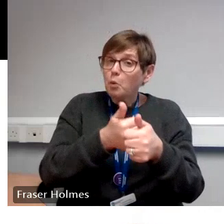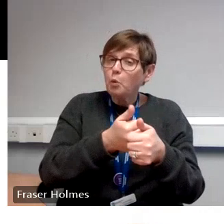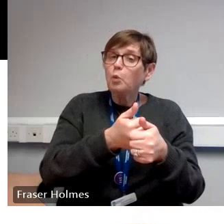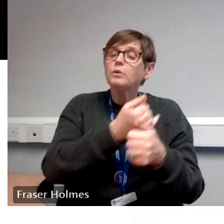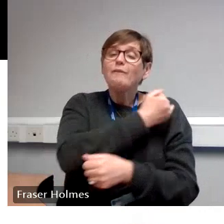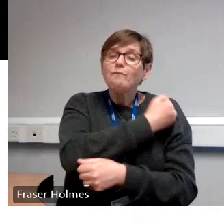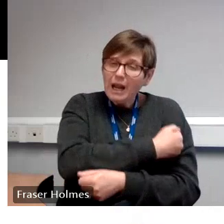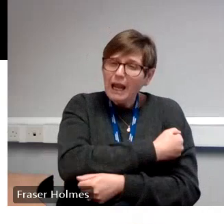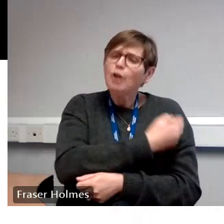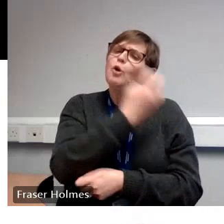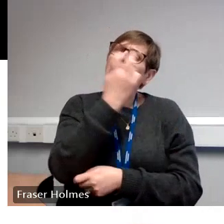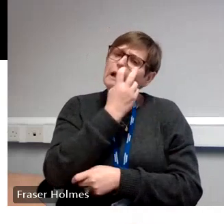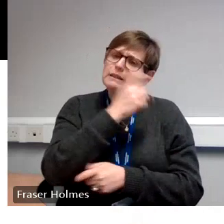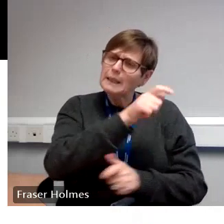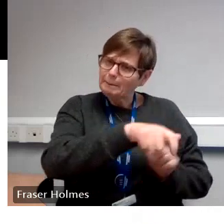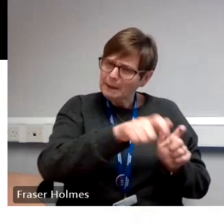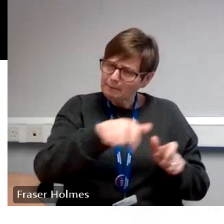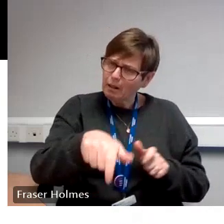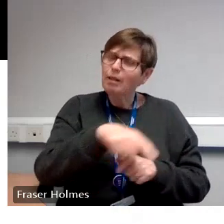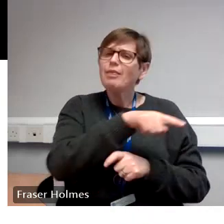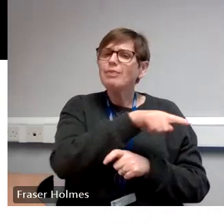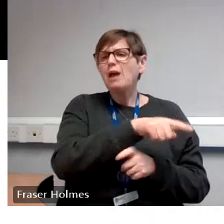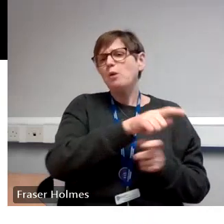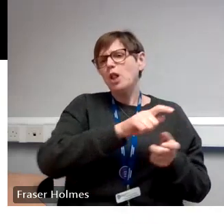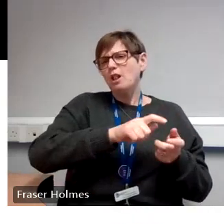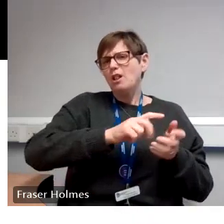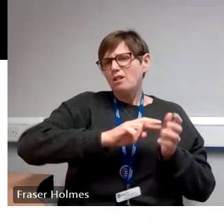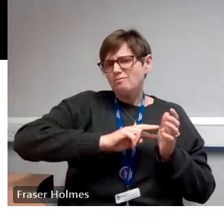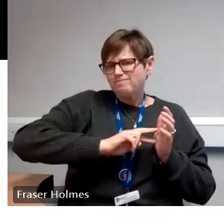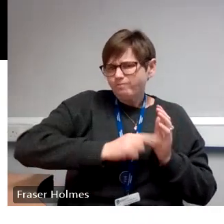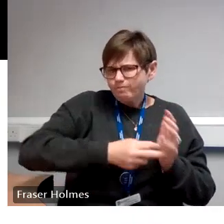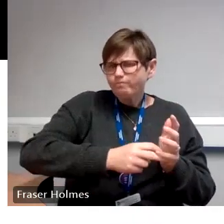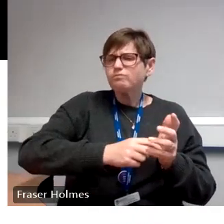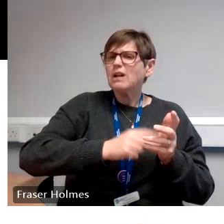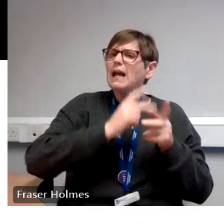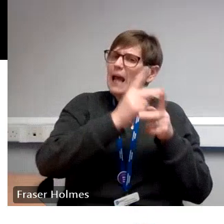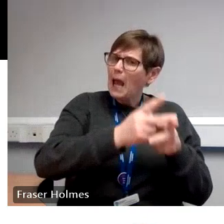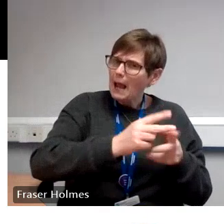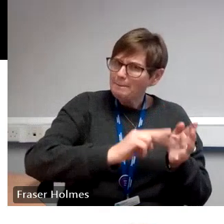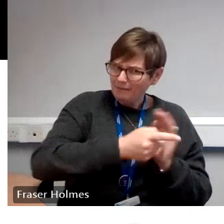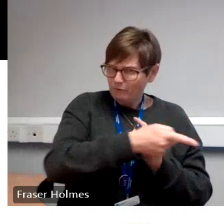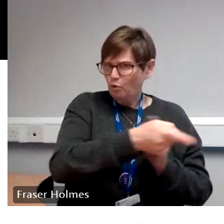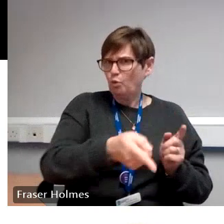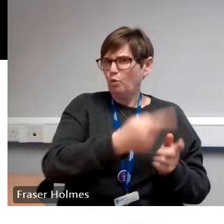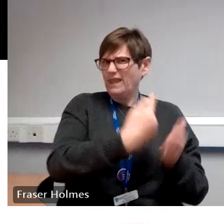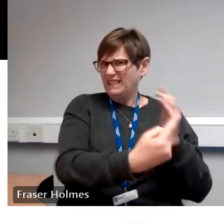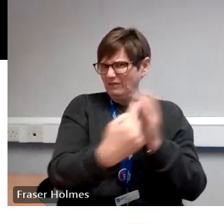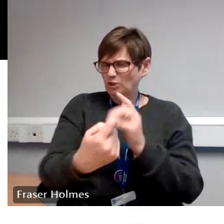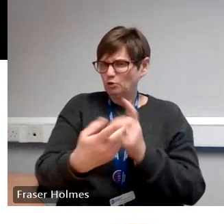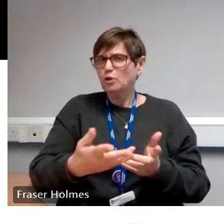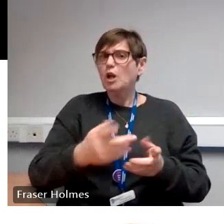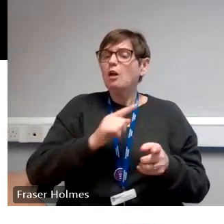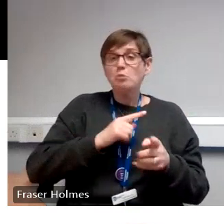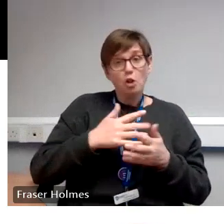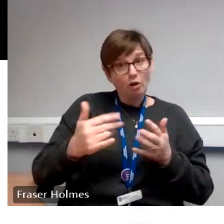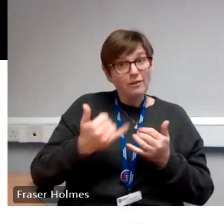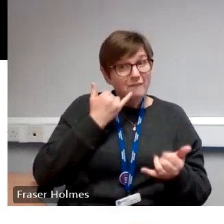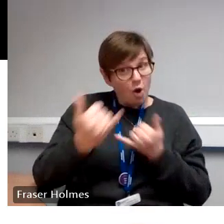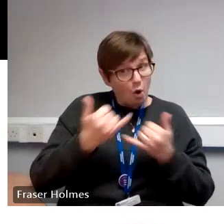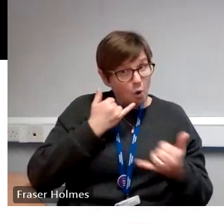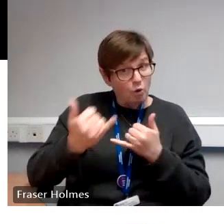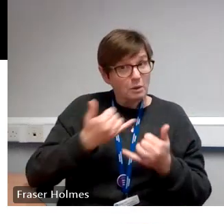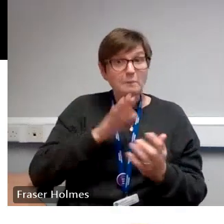elderly people. They will coordinate care plans for those individuals. They work a lot over the telephones. They don't necessarily